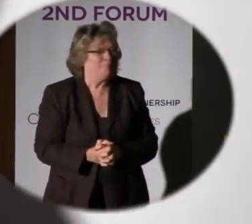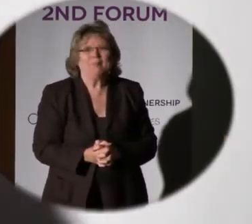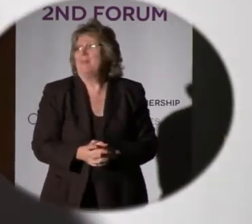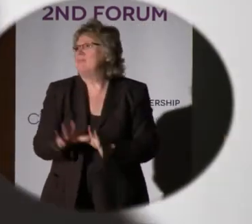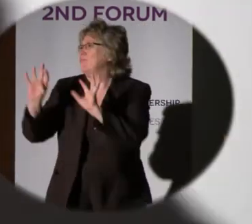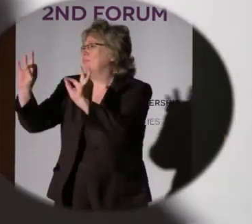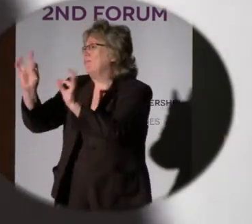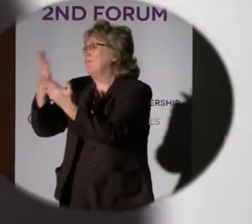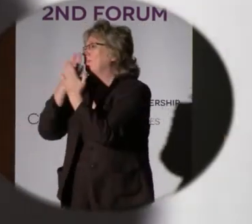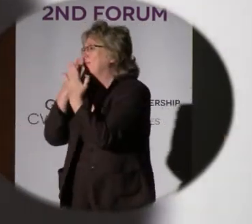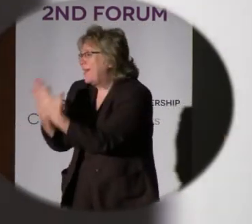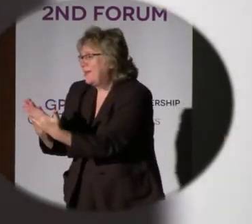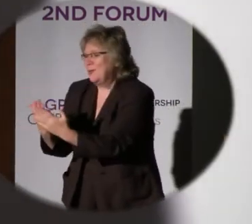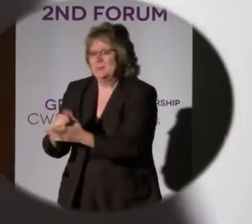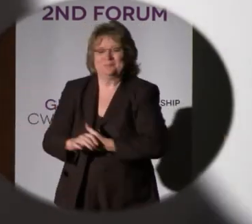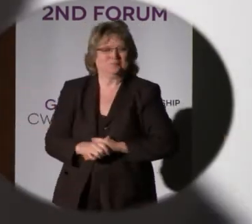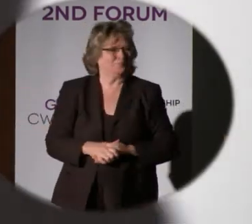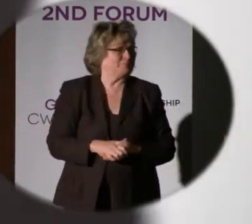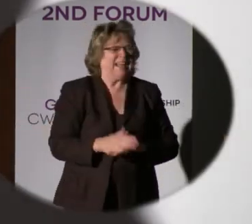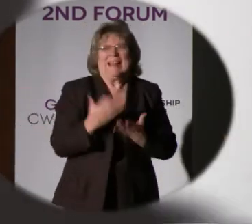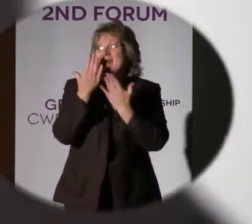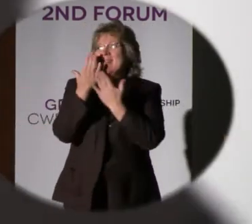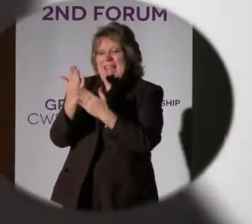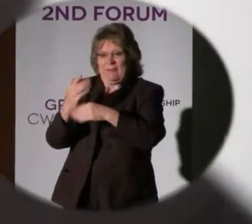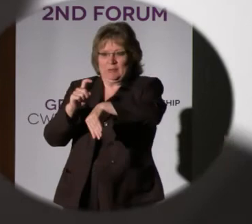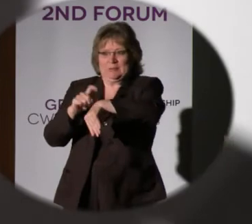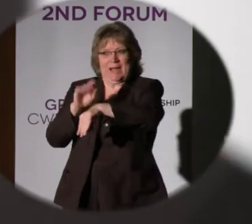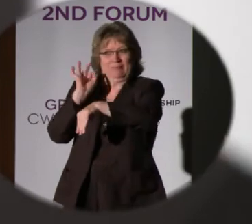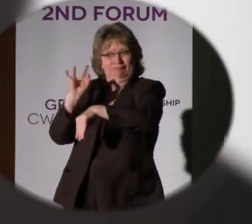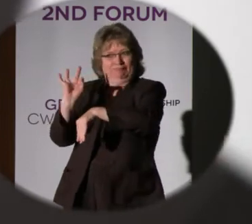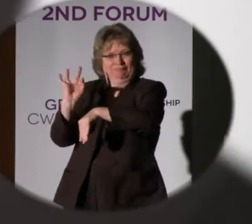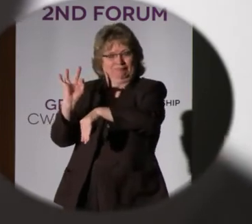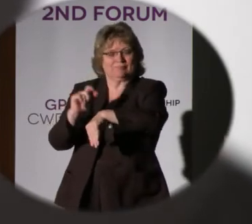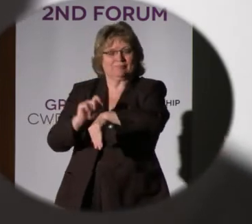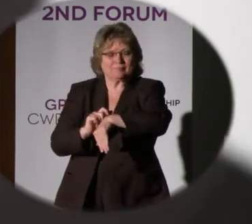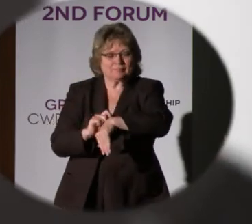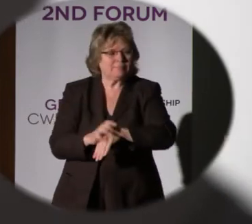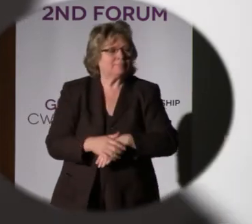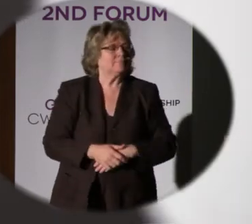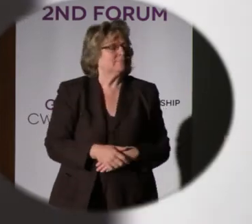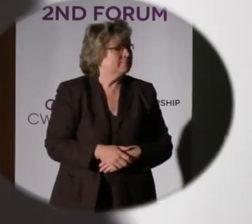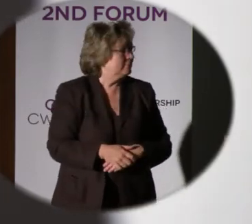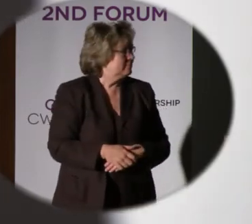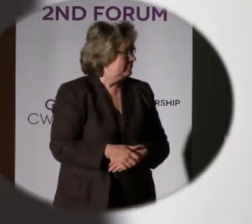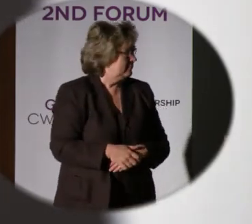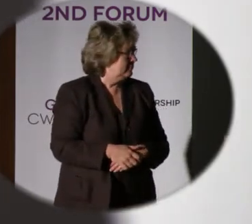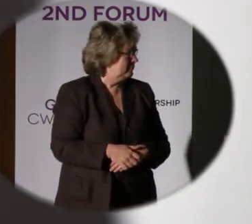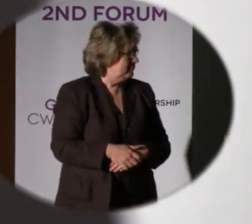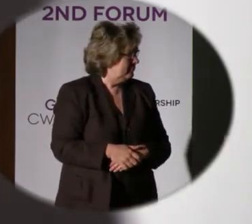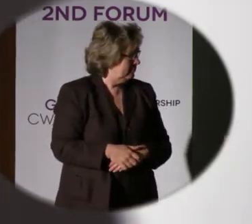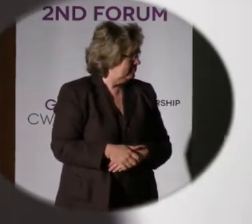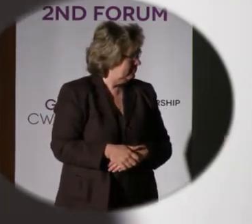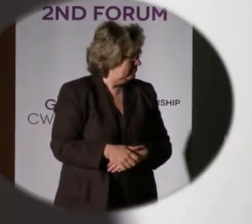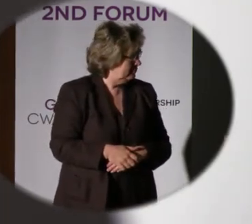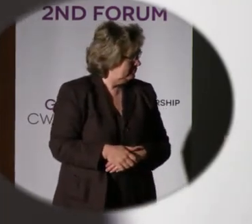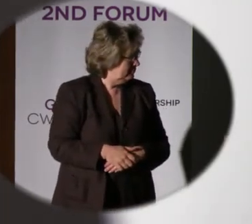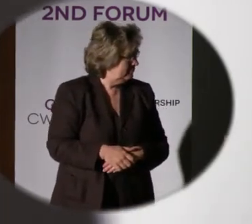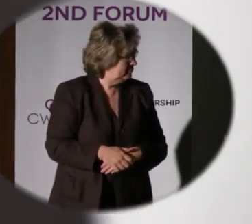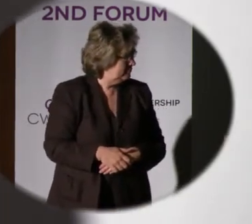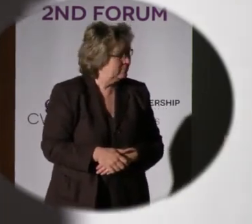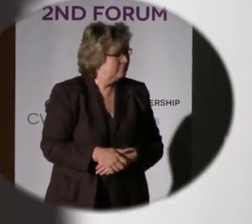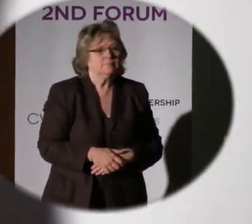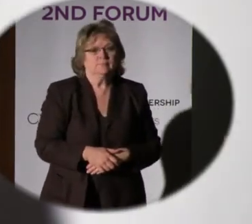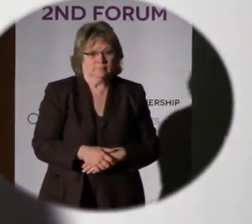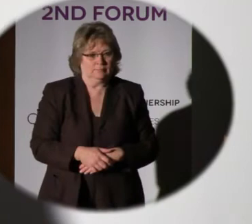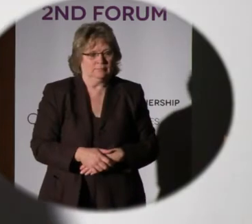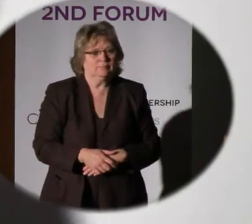Thank you, and thank you for staying within time limits as well. Our next presenter is Ramatou Toure,